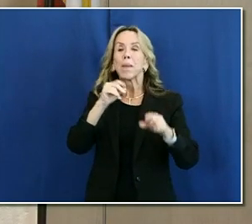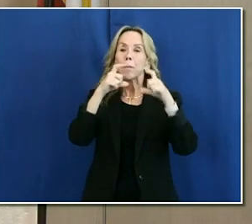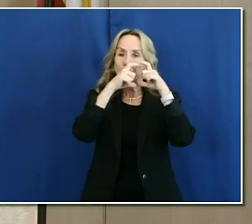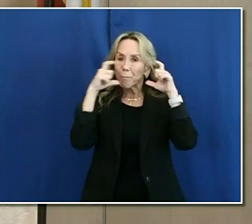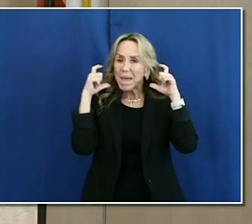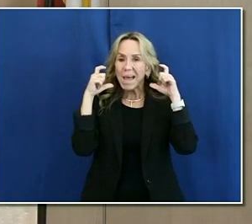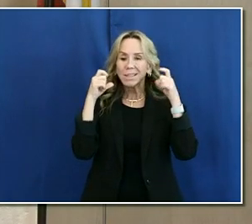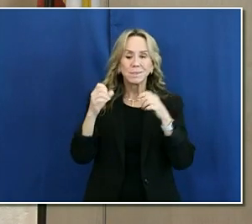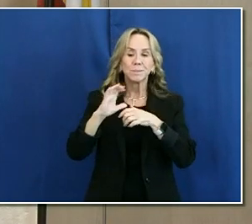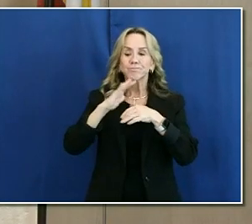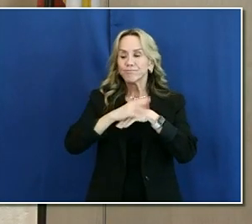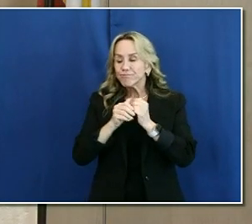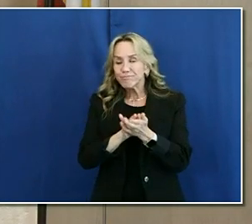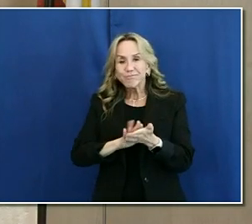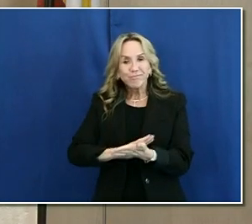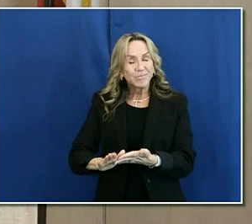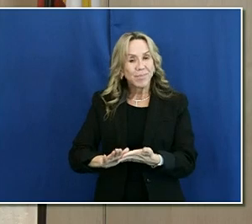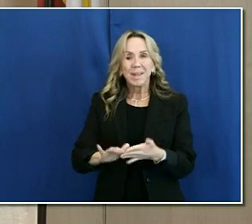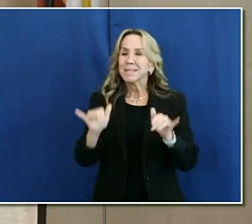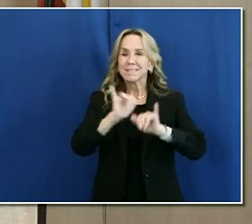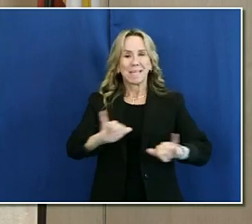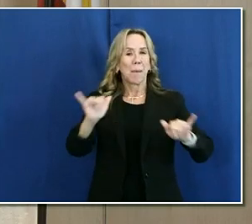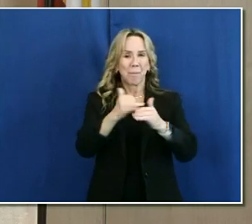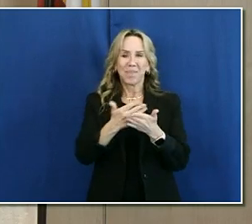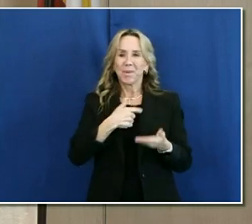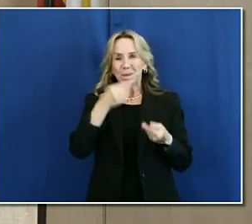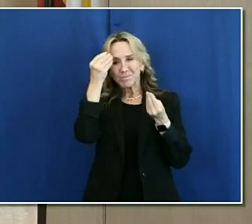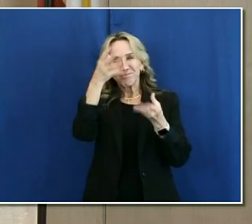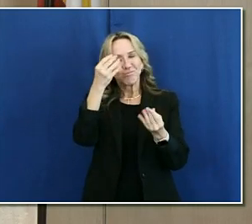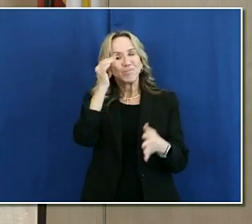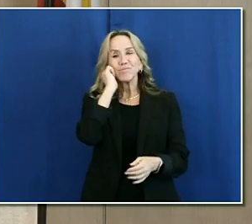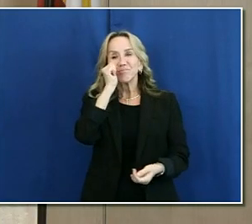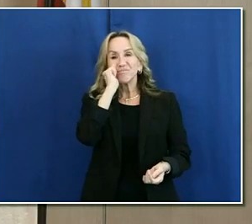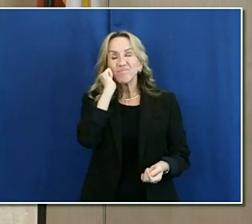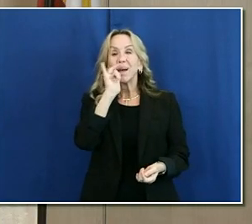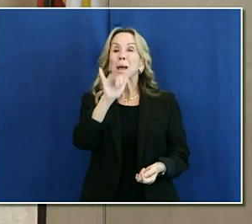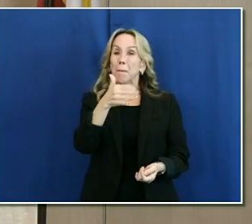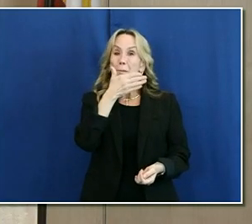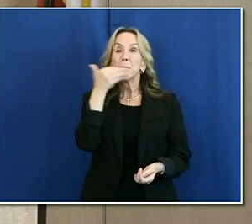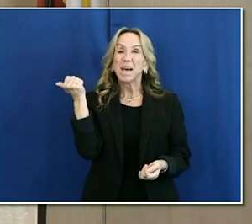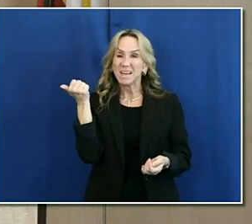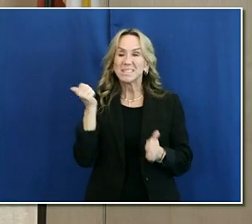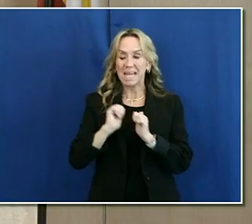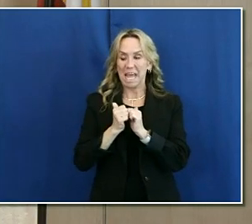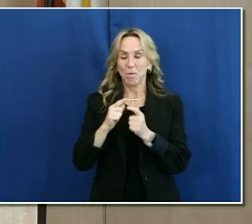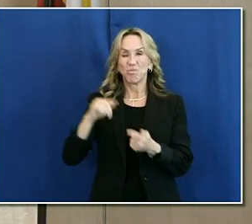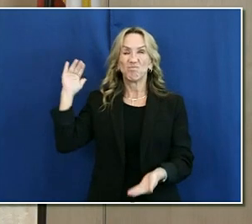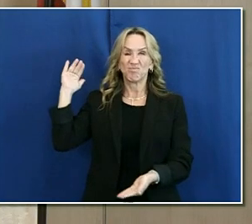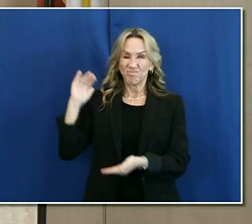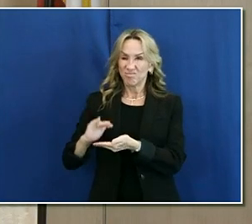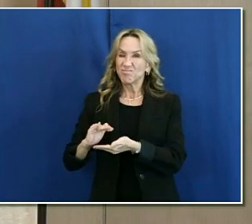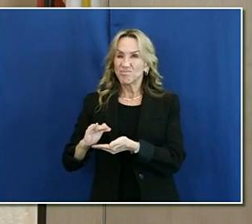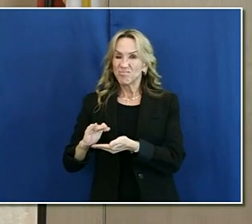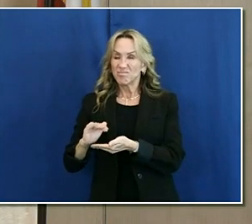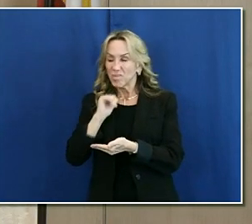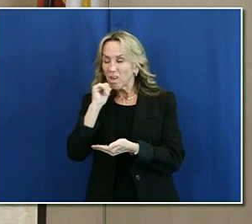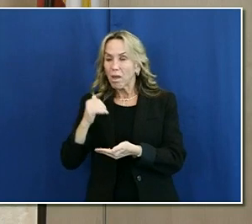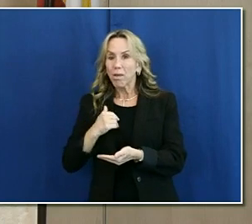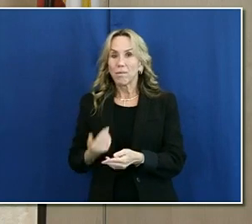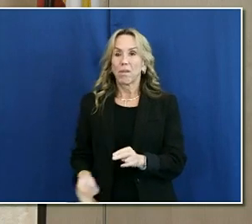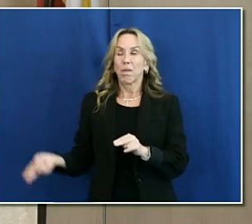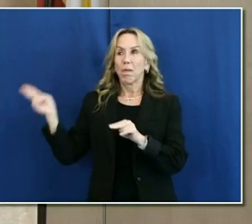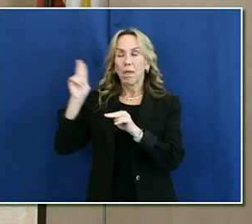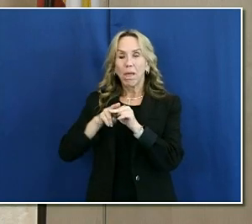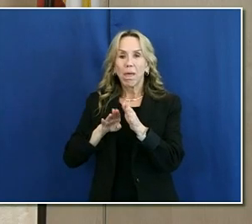same strategies that we share with you every day, that is the best way to decrease spread. But having the options of whether